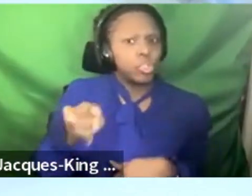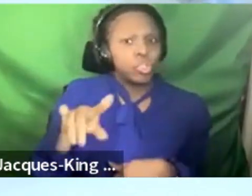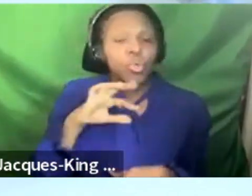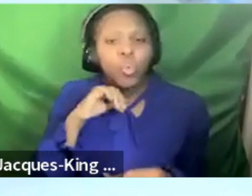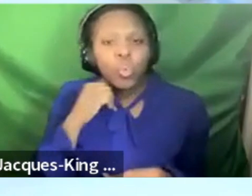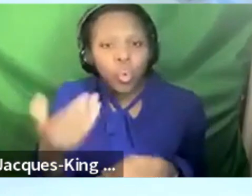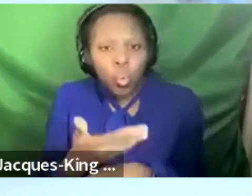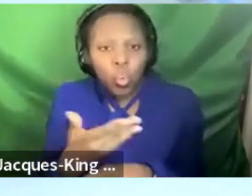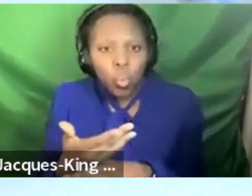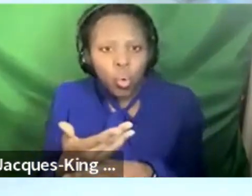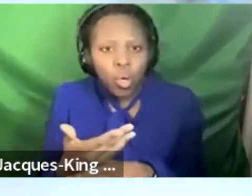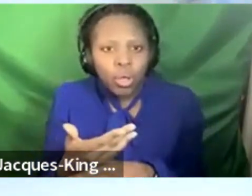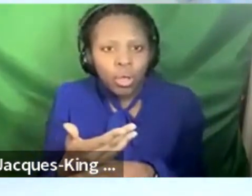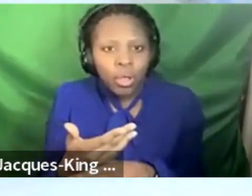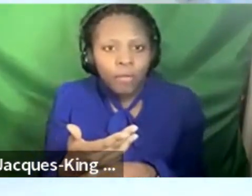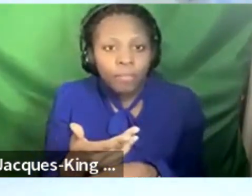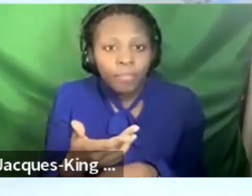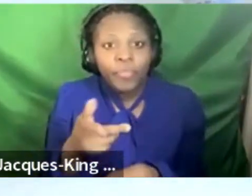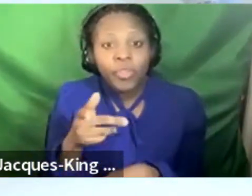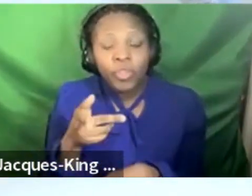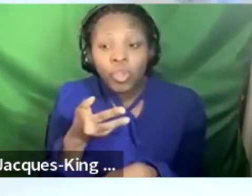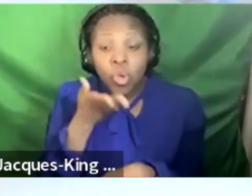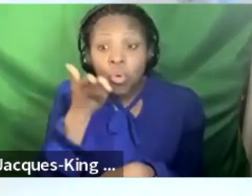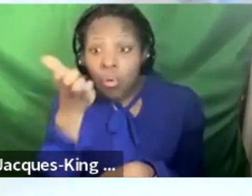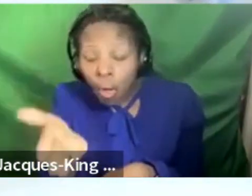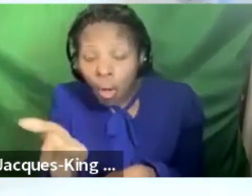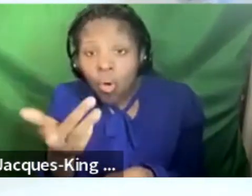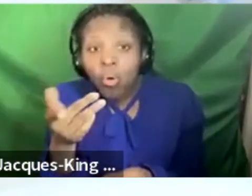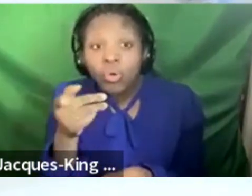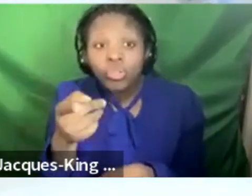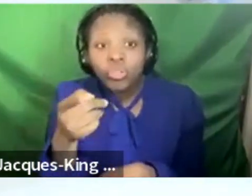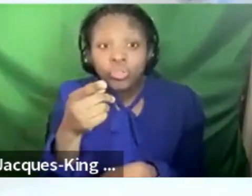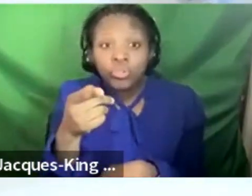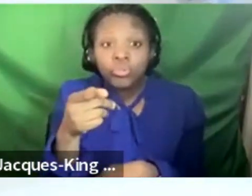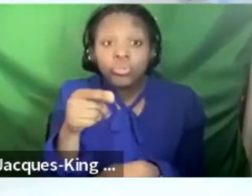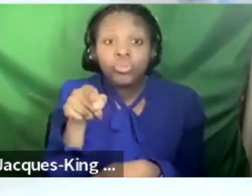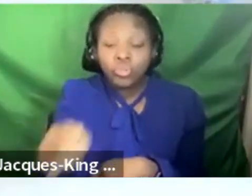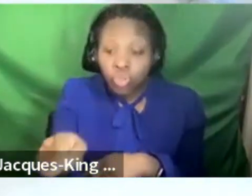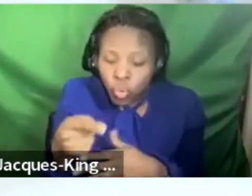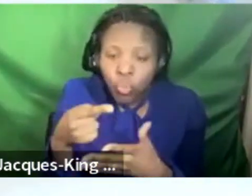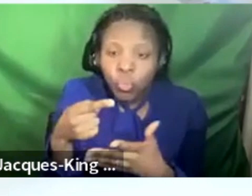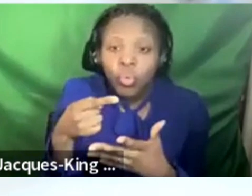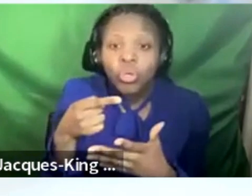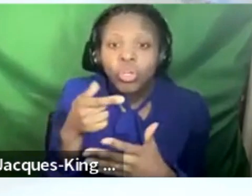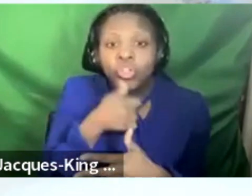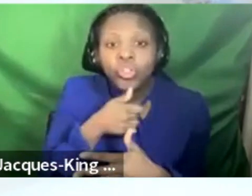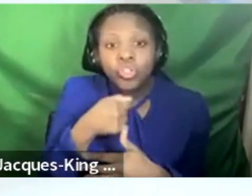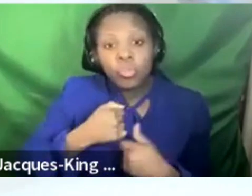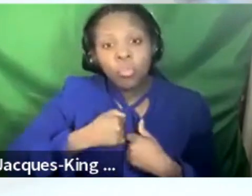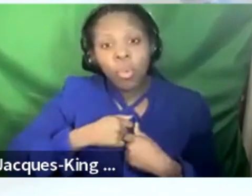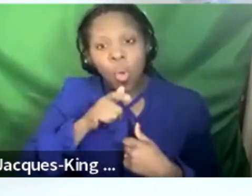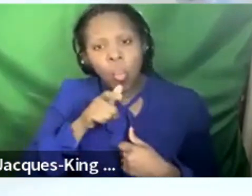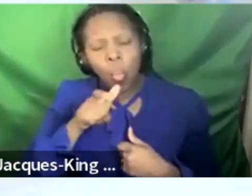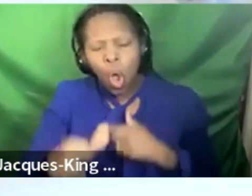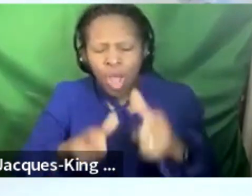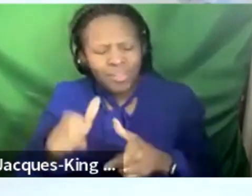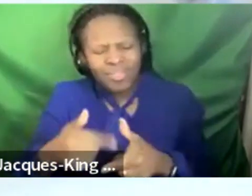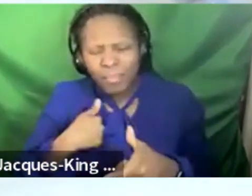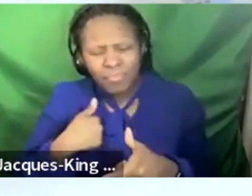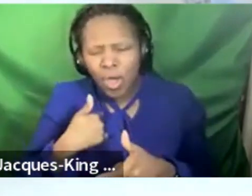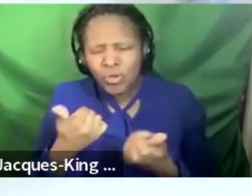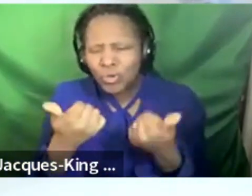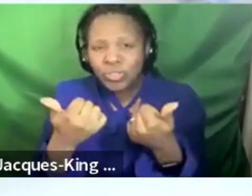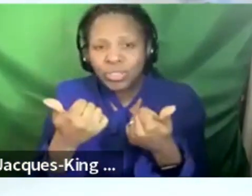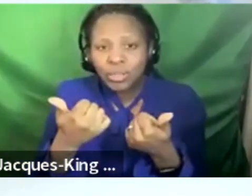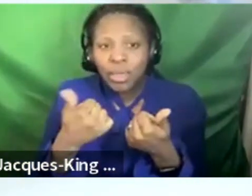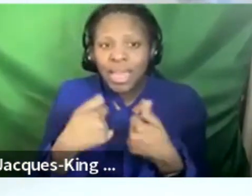is, says, you're going to work because everyone falls in love with you, basically. So you go over and you